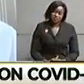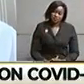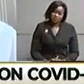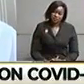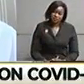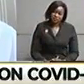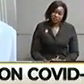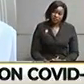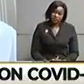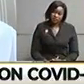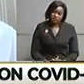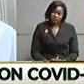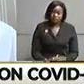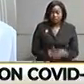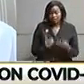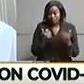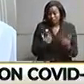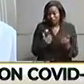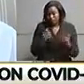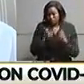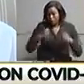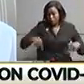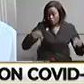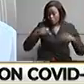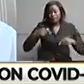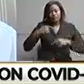Now, we still have,